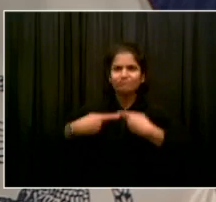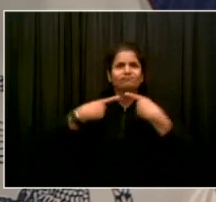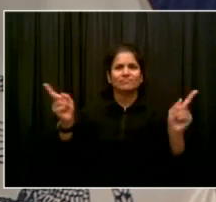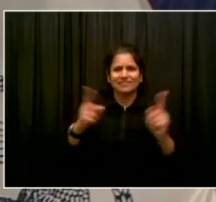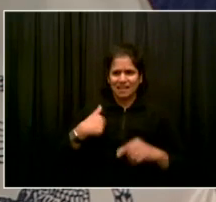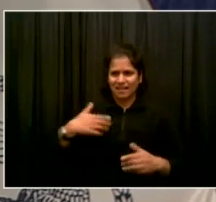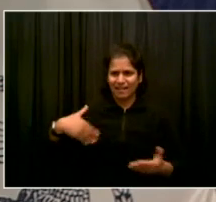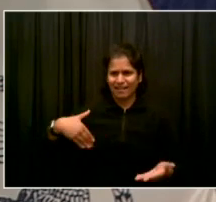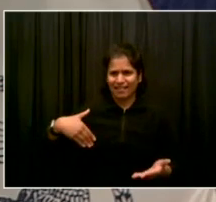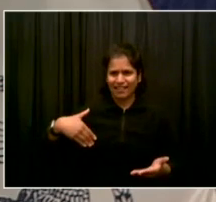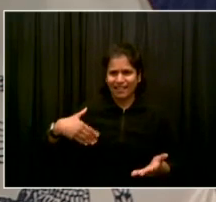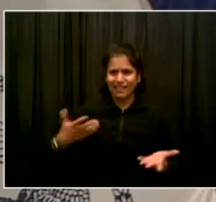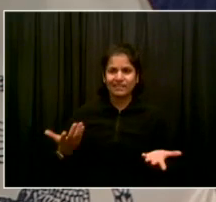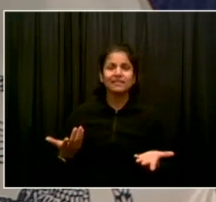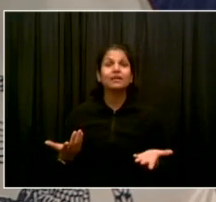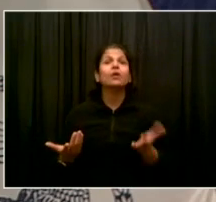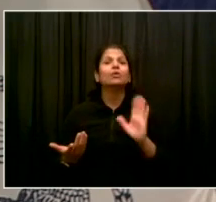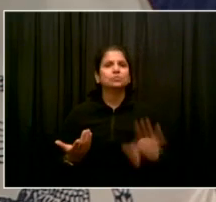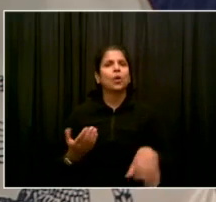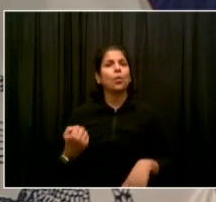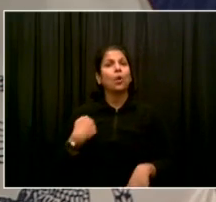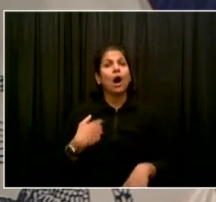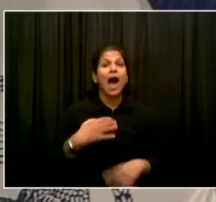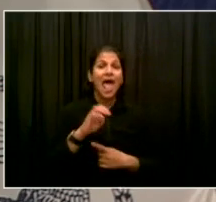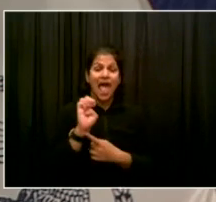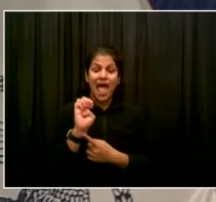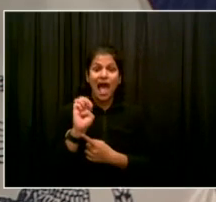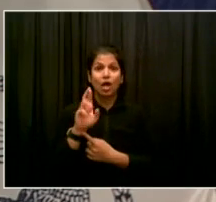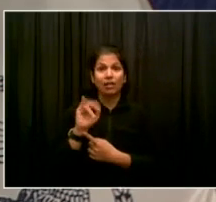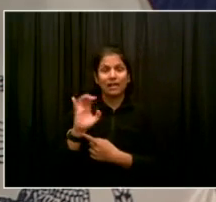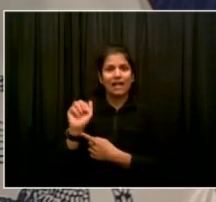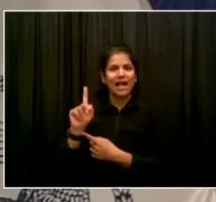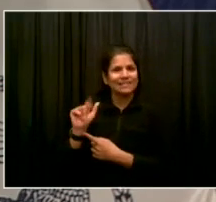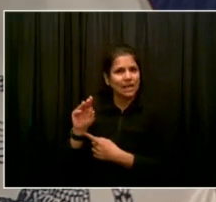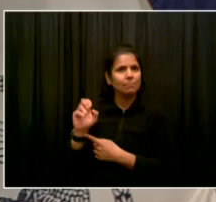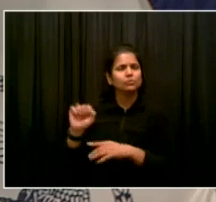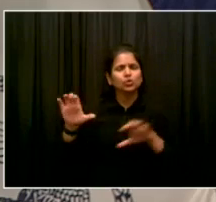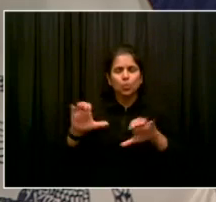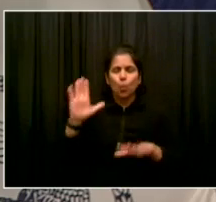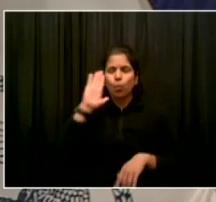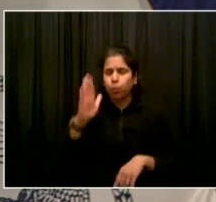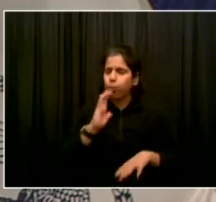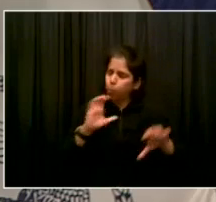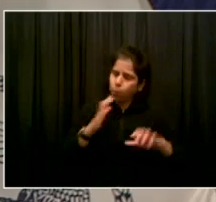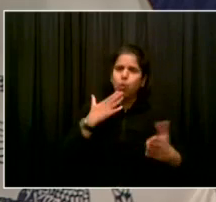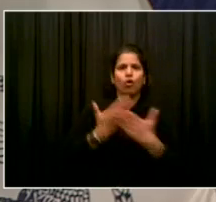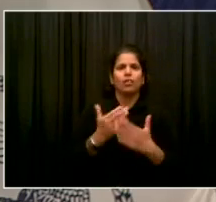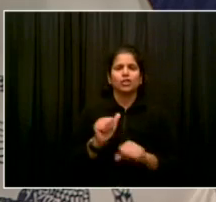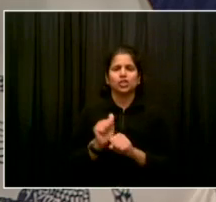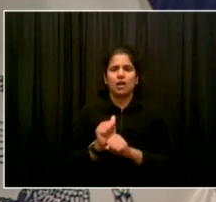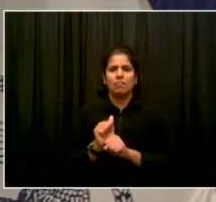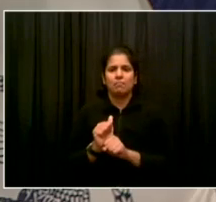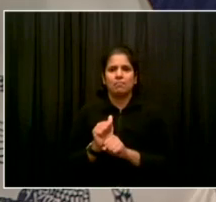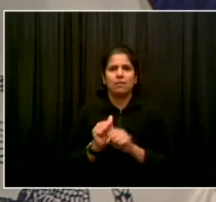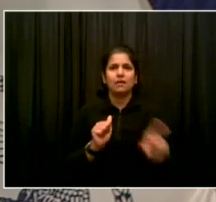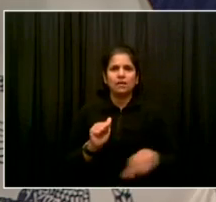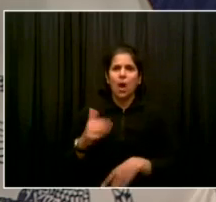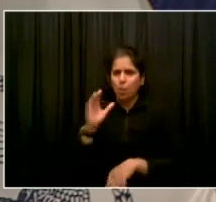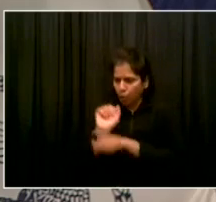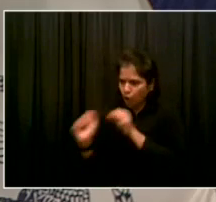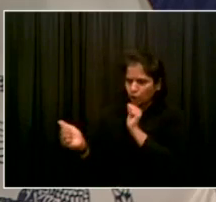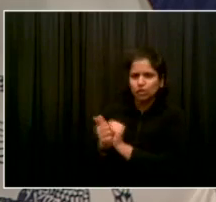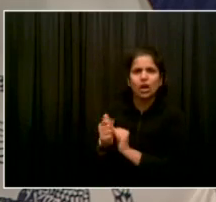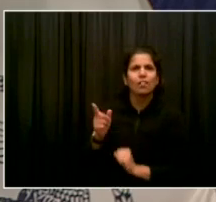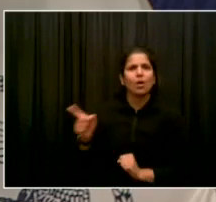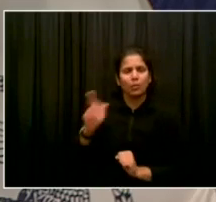of those council members, I certainly accept that they with a full heart and in a way